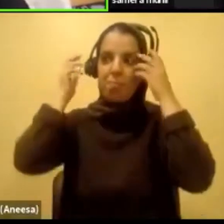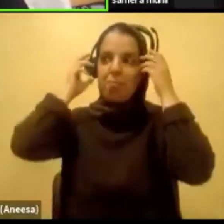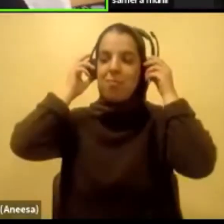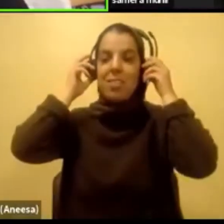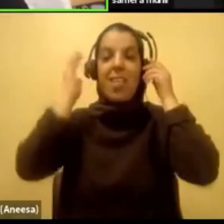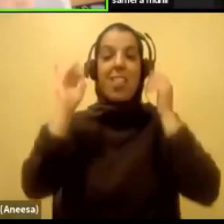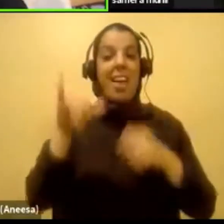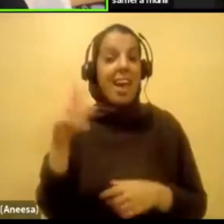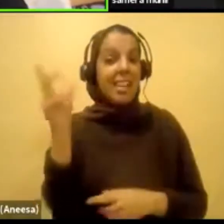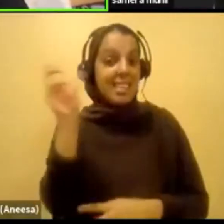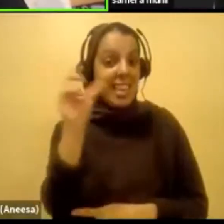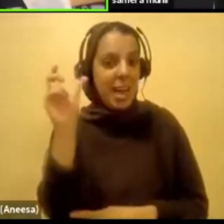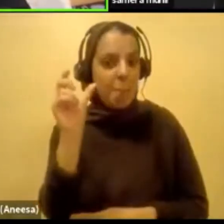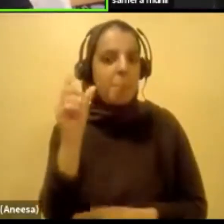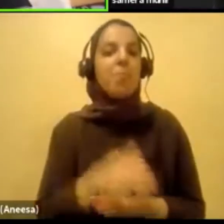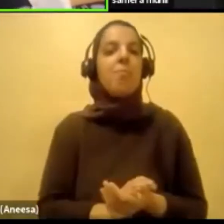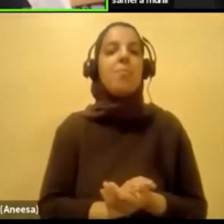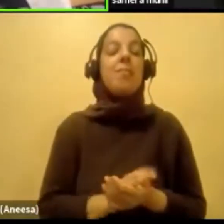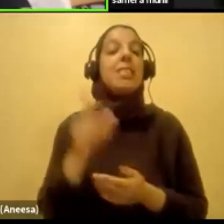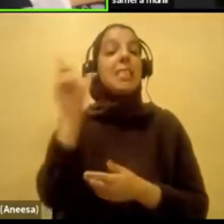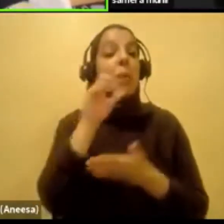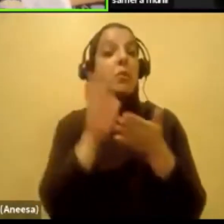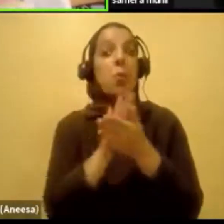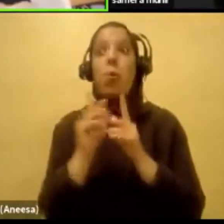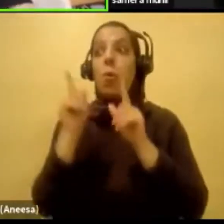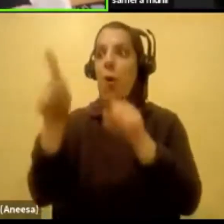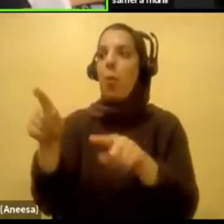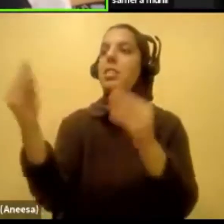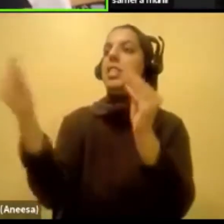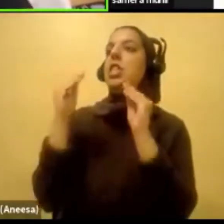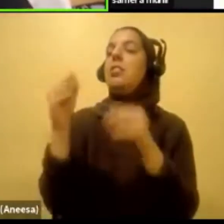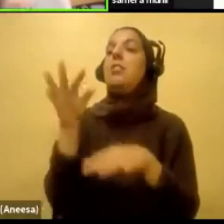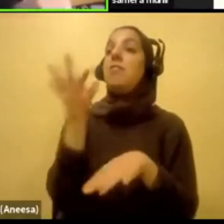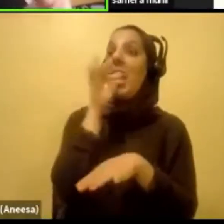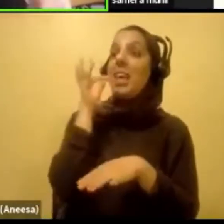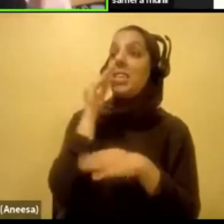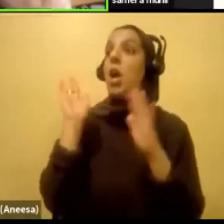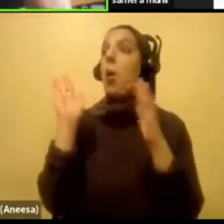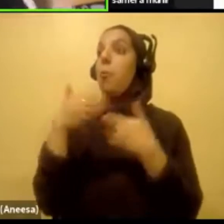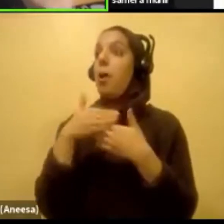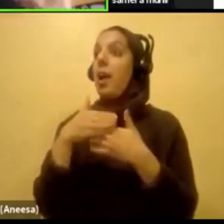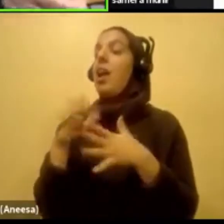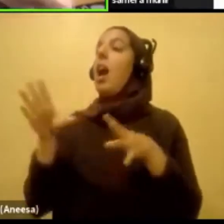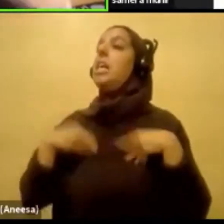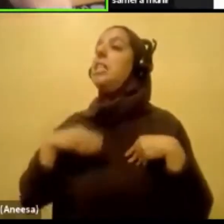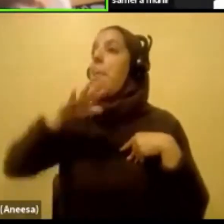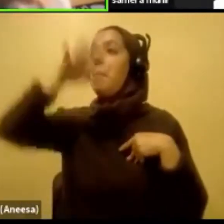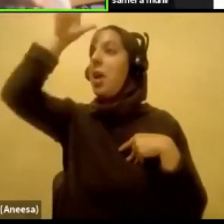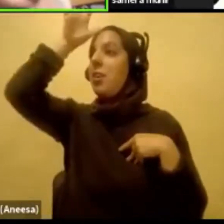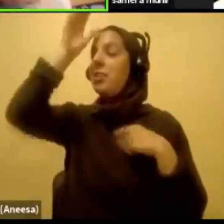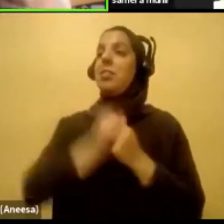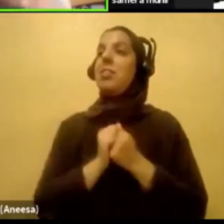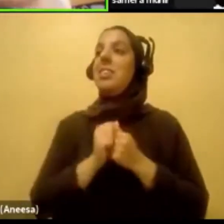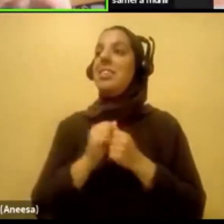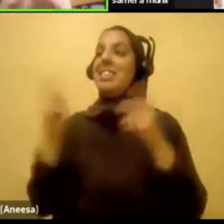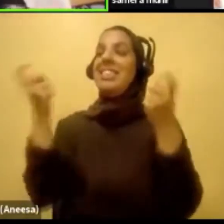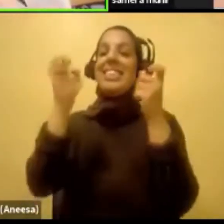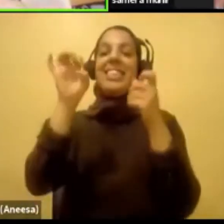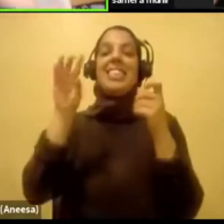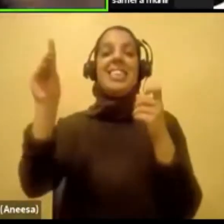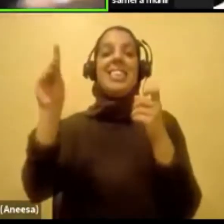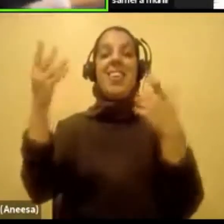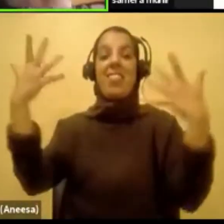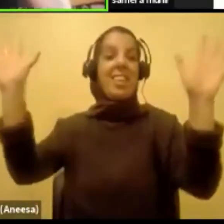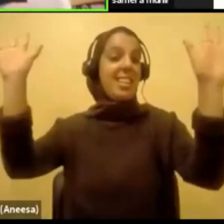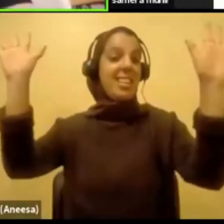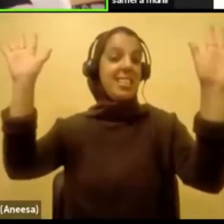teach you to pray, they teach you to fast, they teach to not talk back to your parents. And that's it. They leave it there. You do namaz, you do Ramadan, you celebrate Eid, and you don't talk back to your parents.